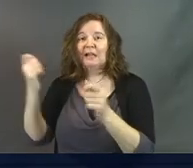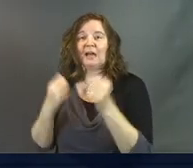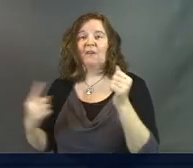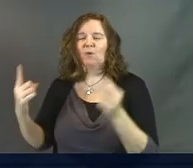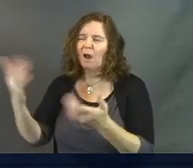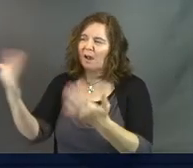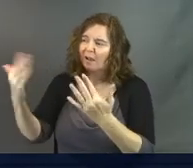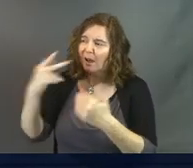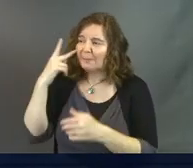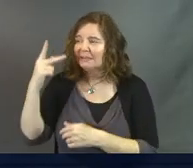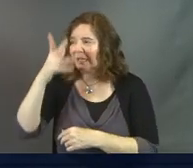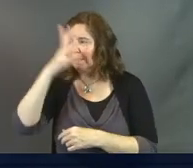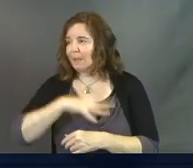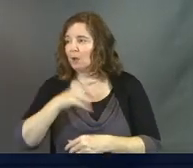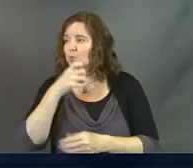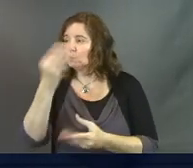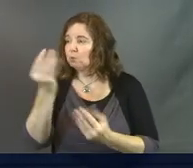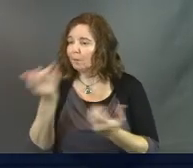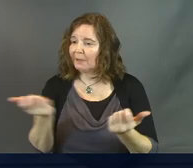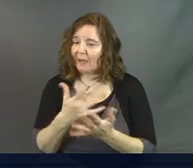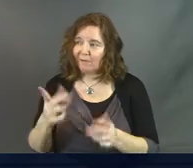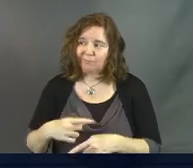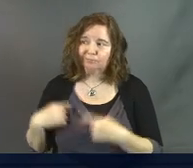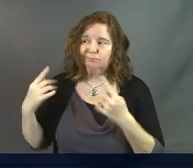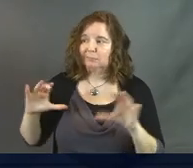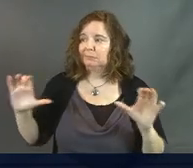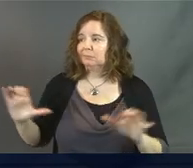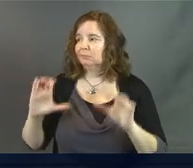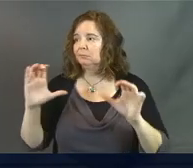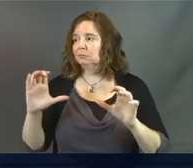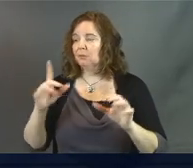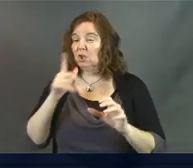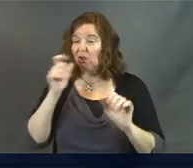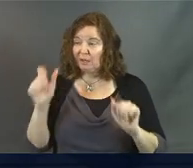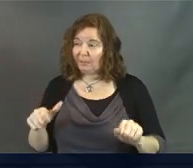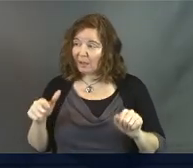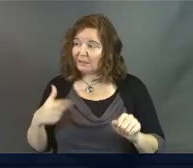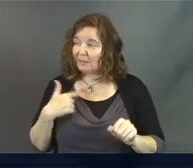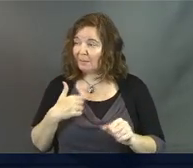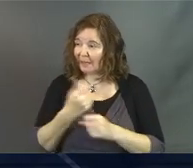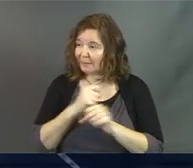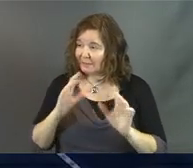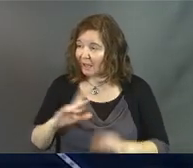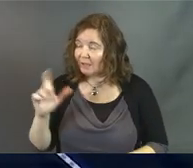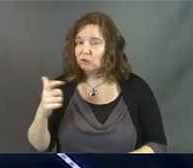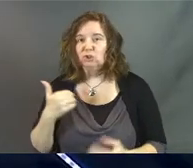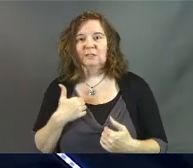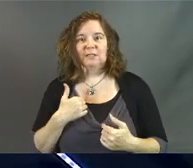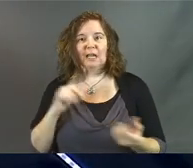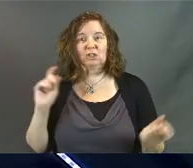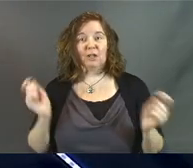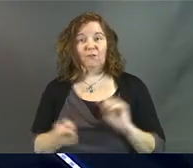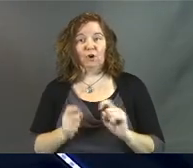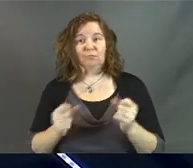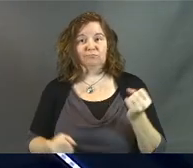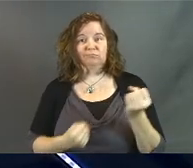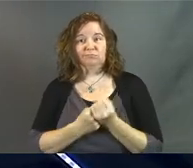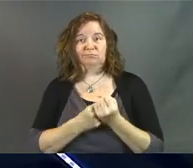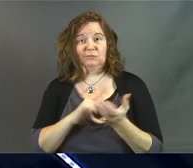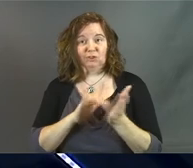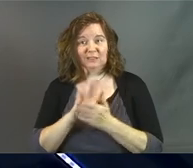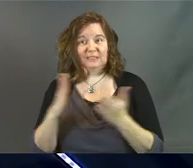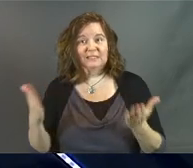everyone, come and see a man who told me everything that I ever did. Could he possibly be the Messiah? She has converted to Jesus